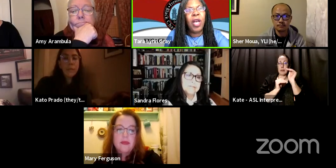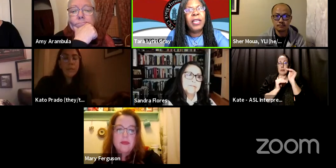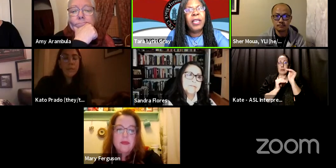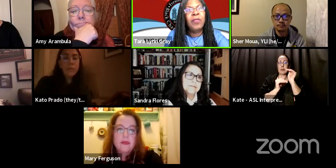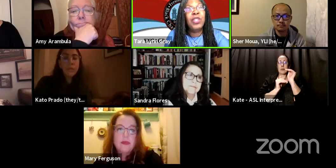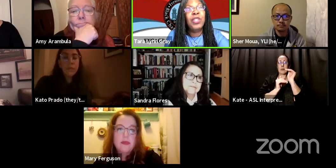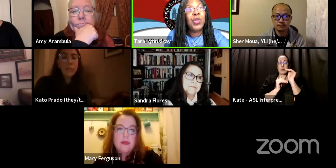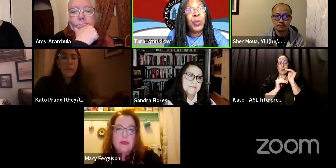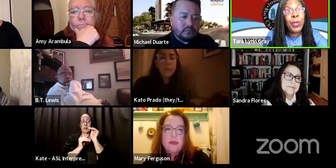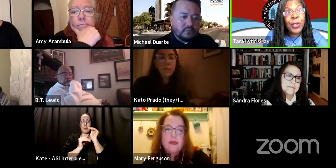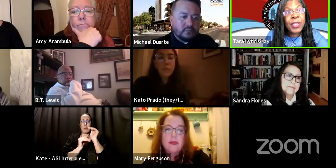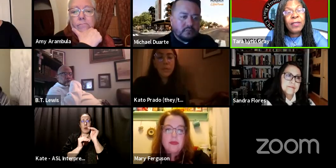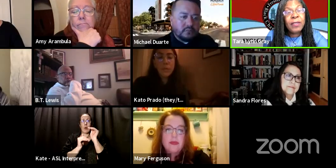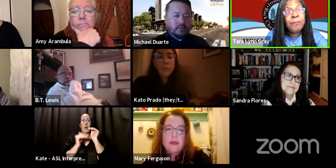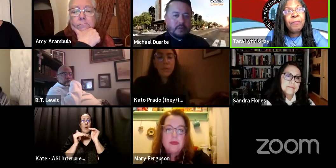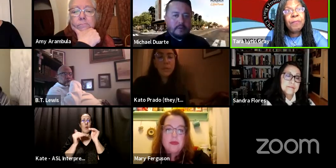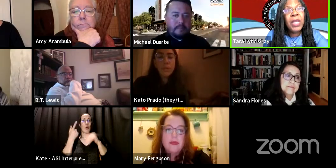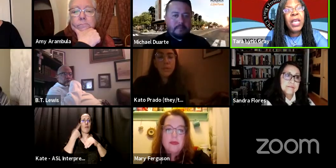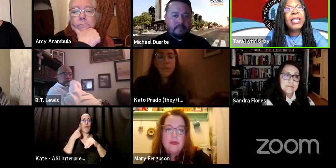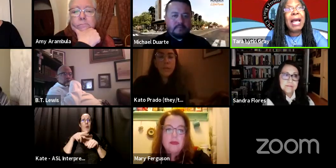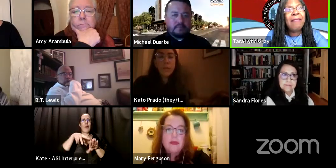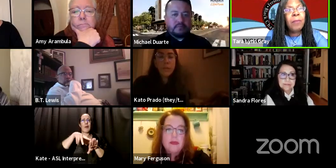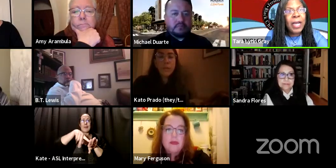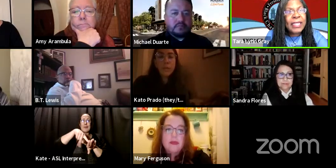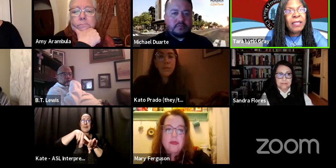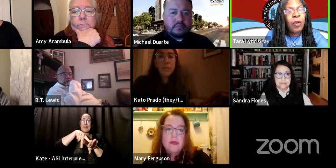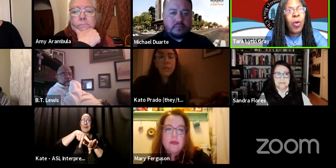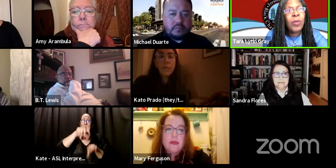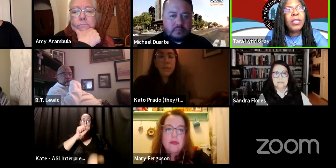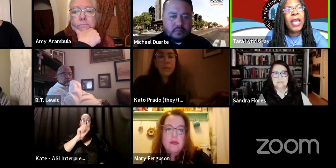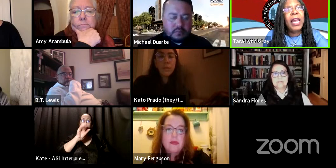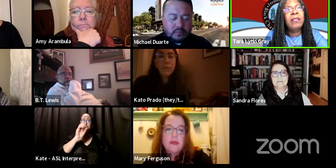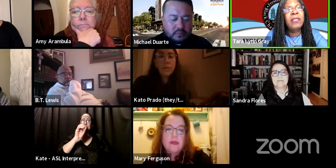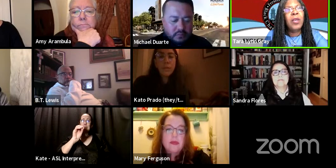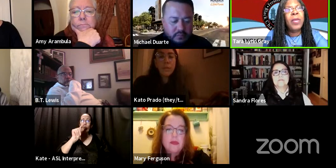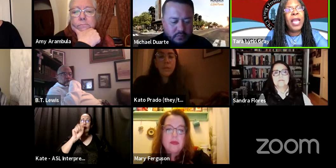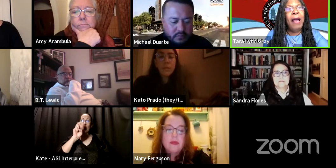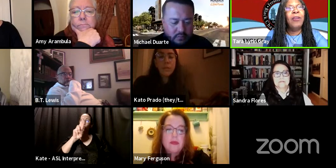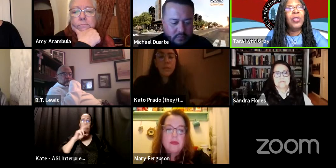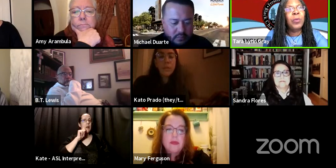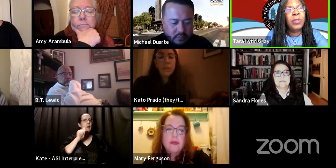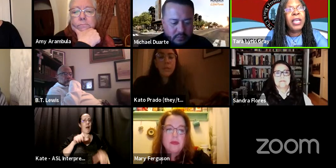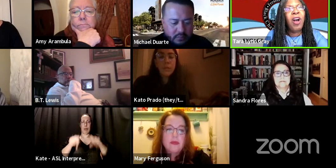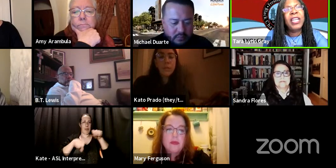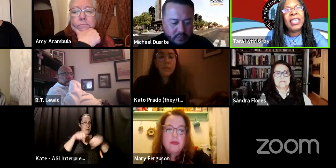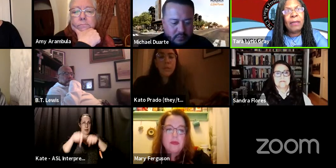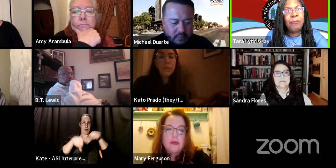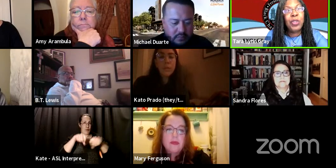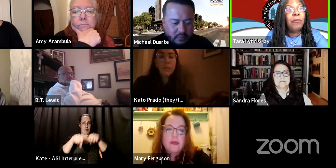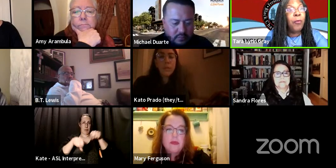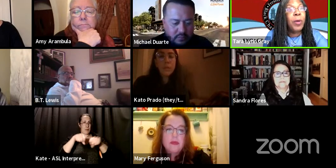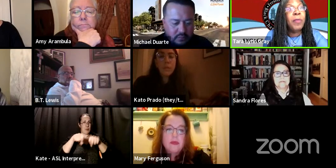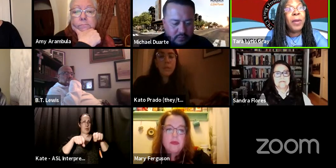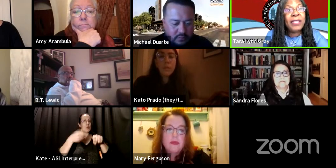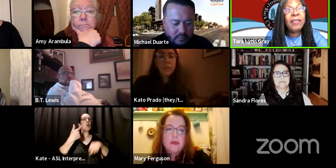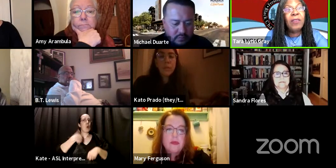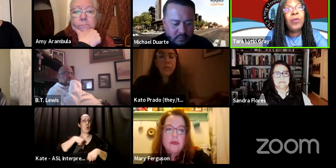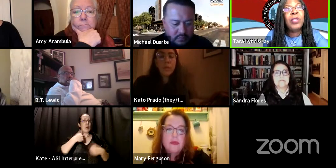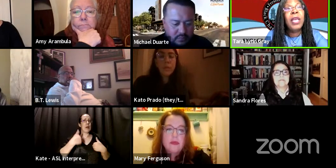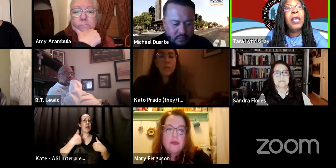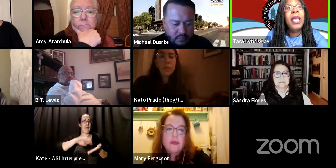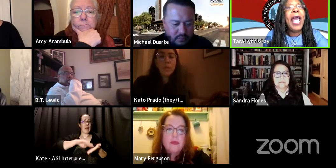placed on the scooters, not the bicycles. And so we actually got an exemption for